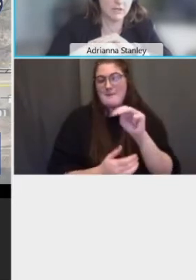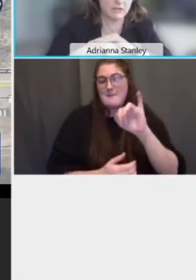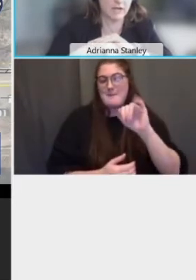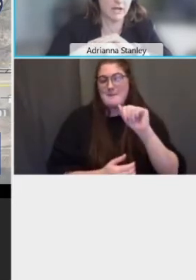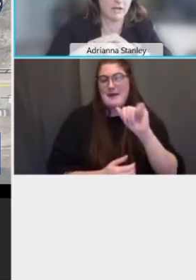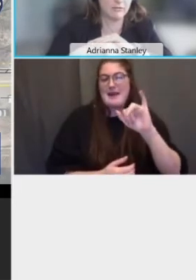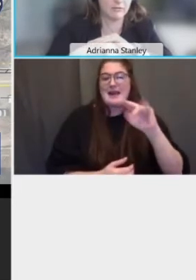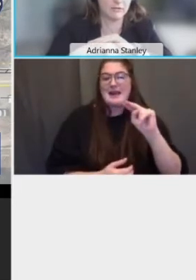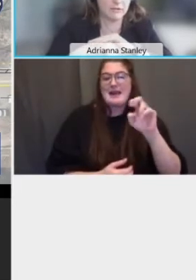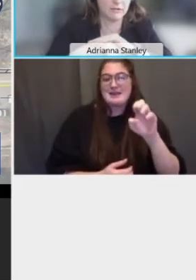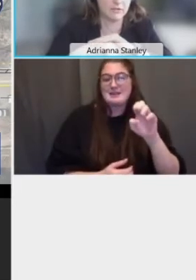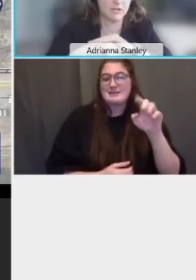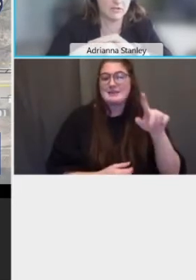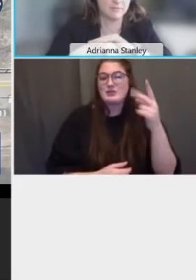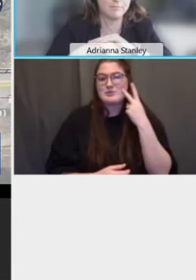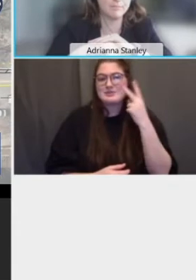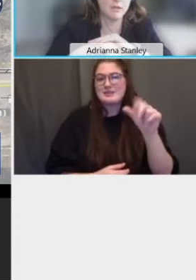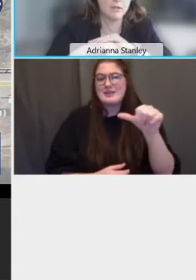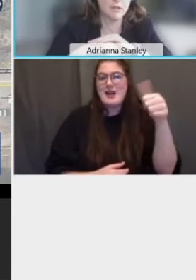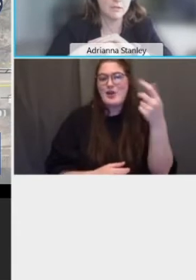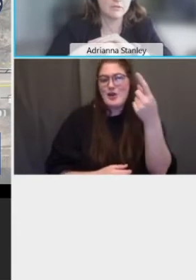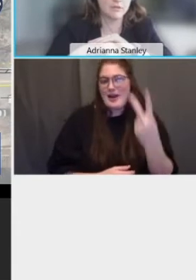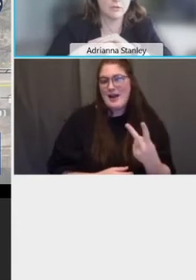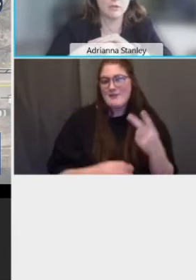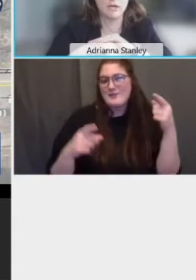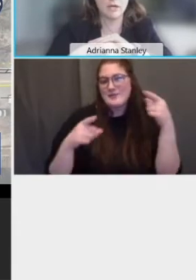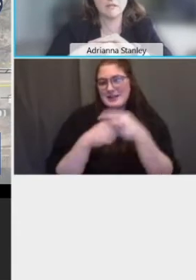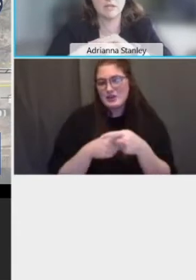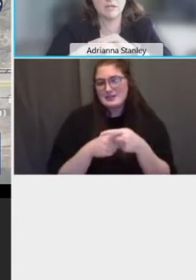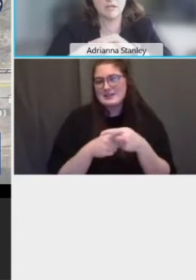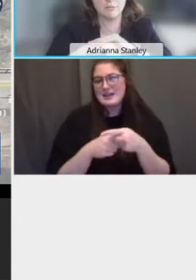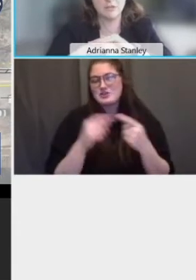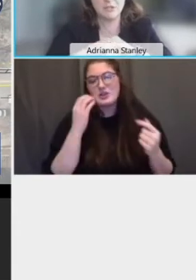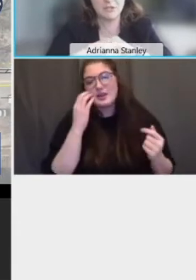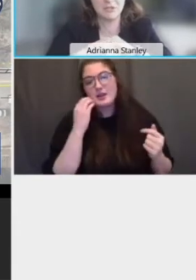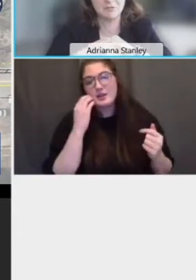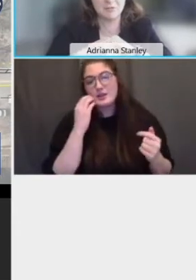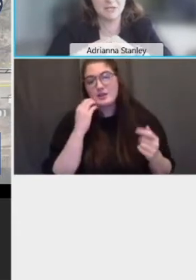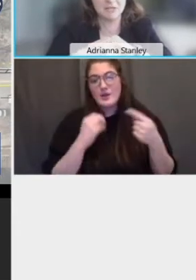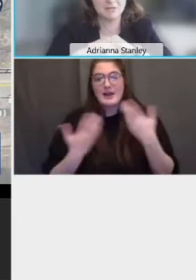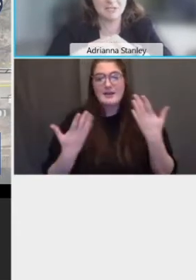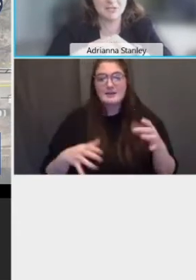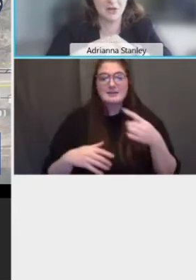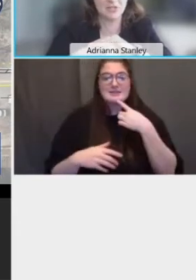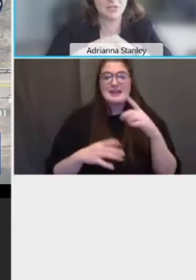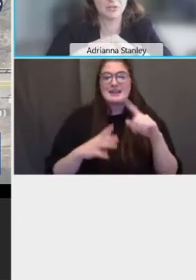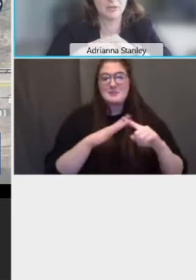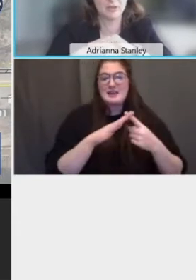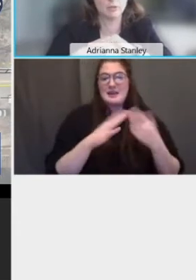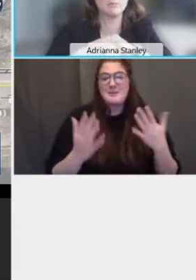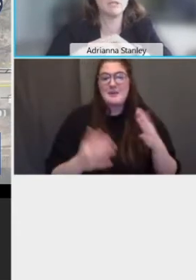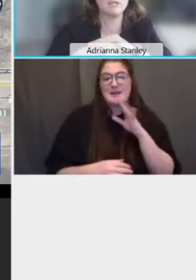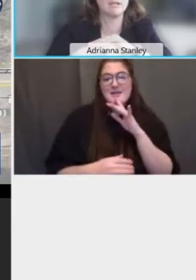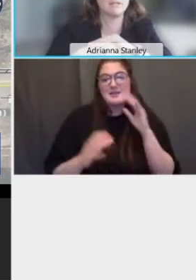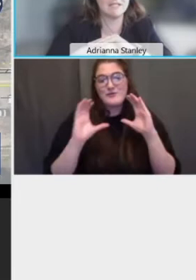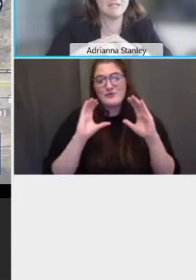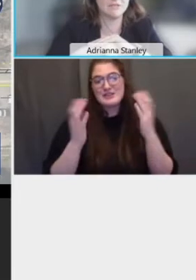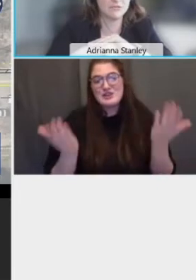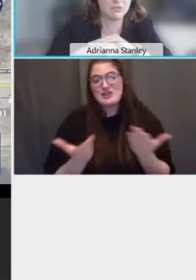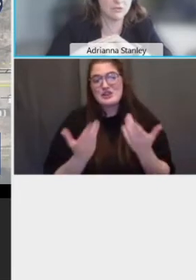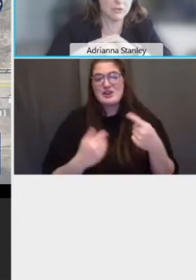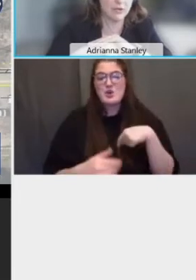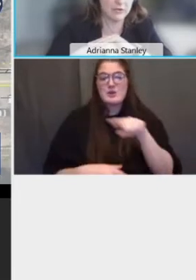see the other half of the intersection. So I said at the beginning of my talk here that we're going to be